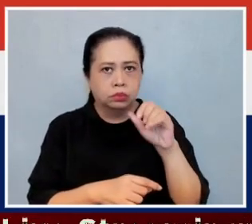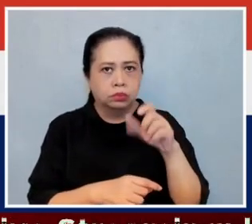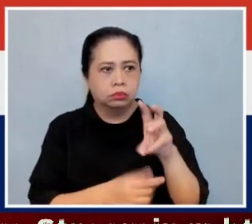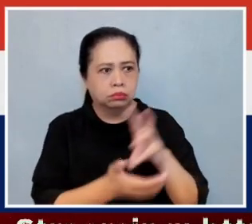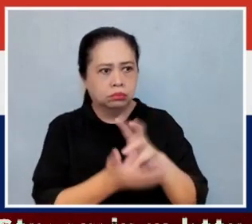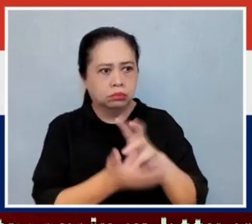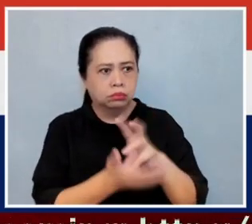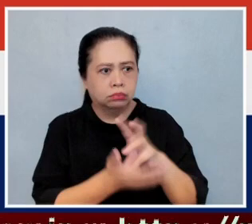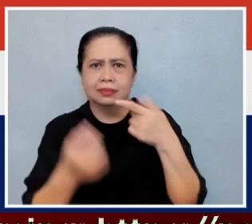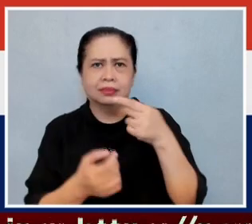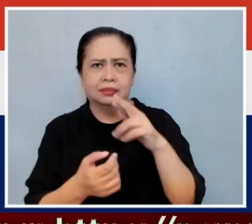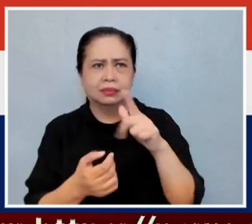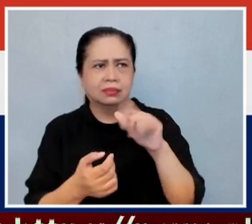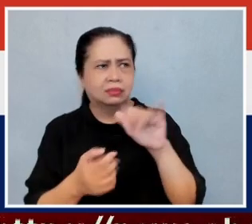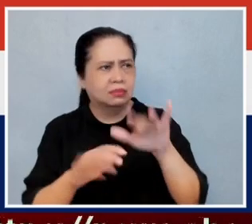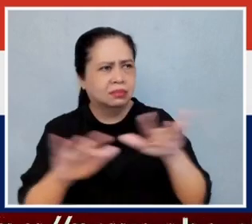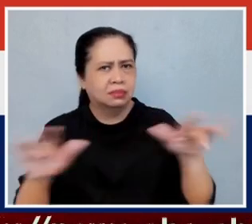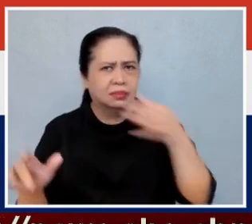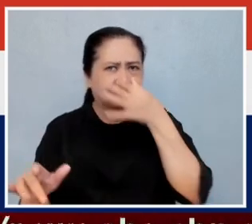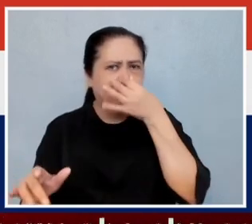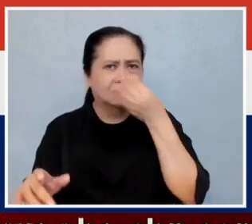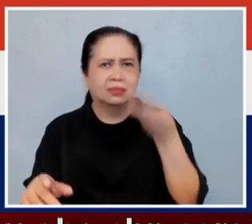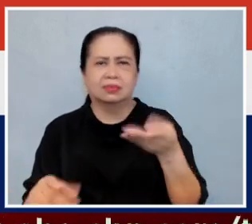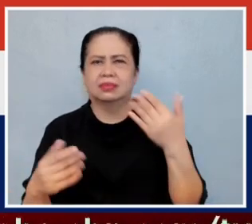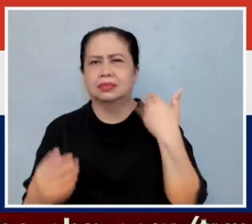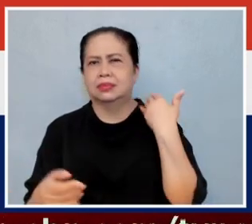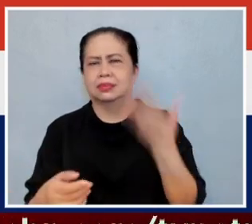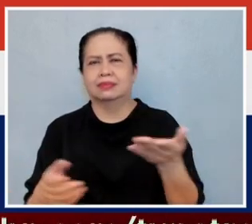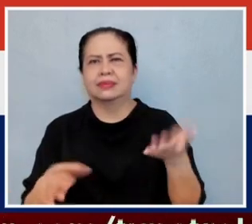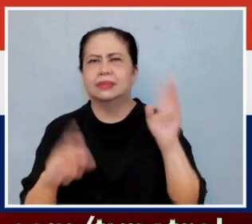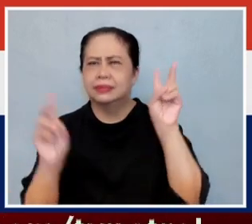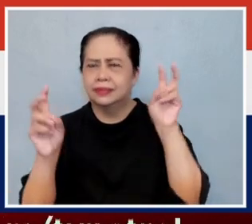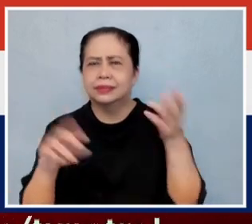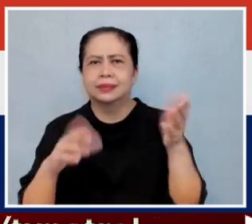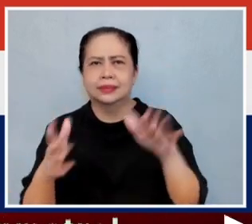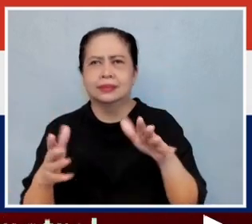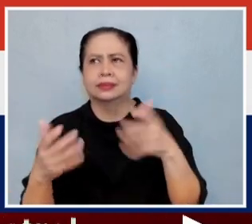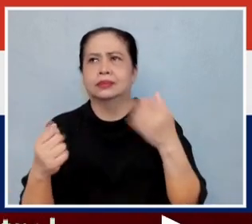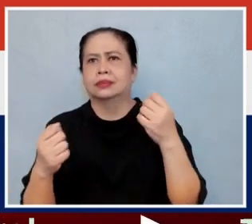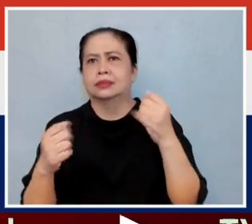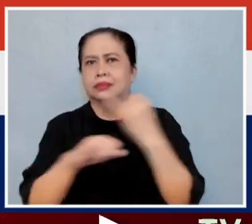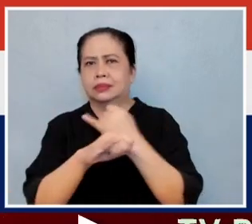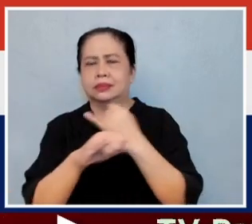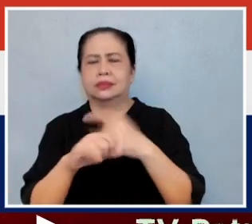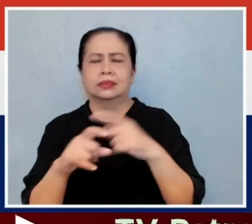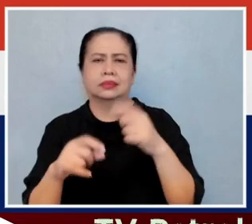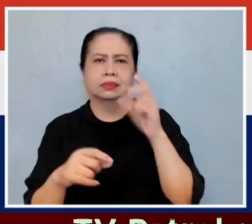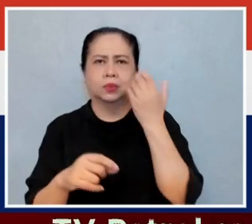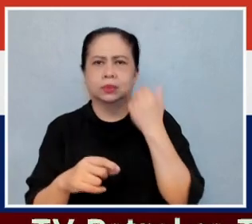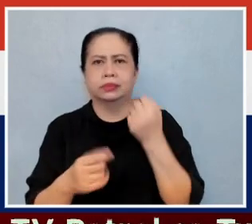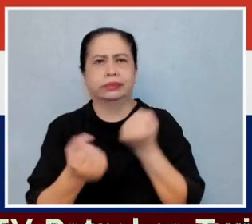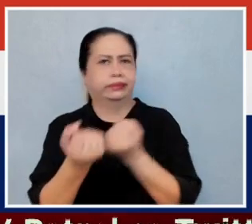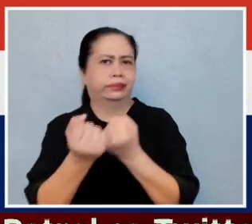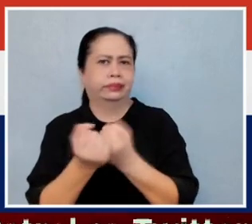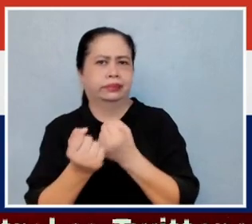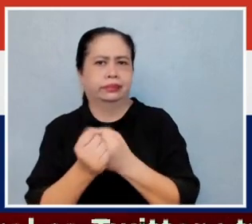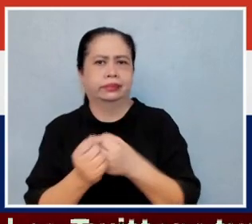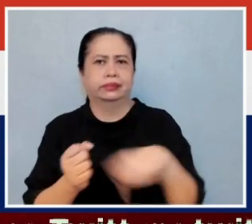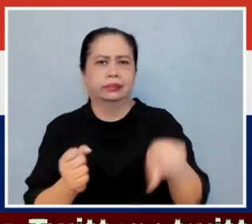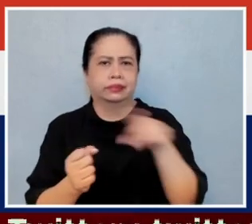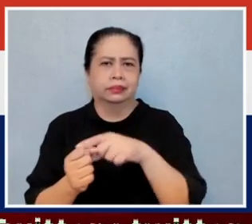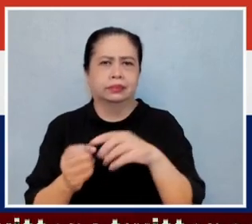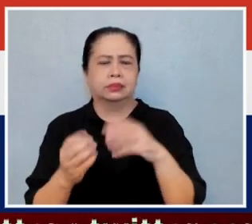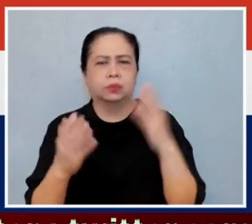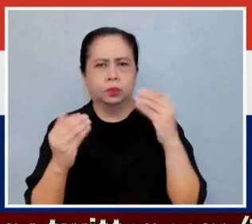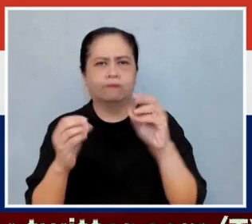It's now wala na. It's a dead industry. This is a high value crop that must be fully supported and its local production further increased